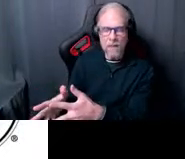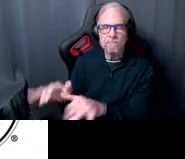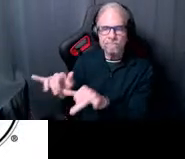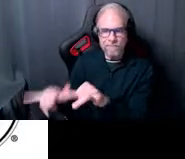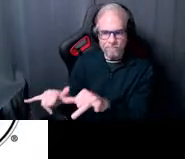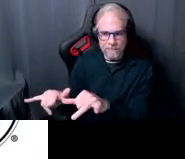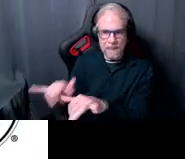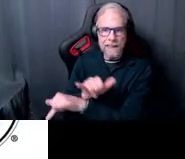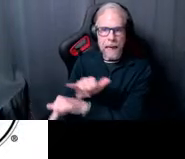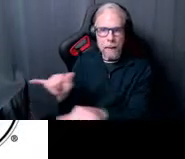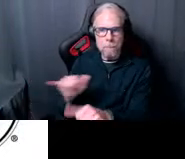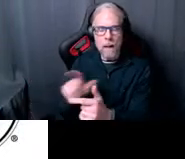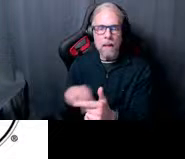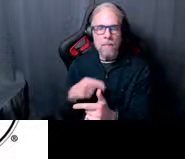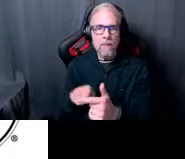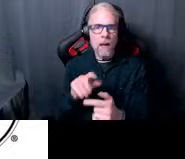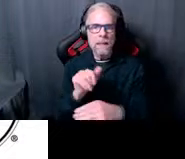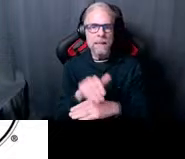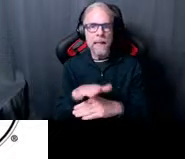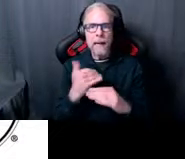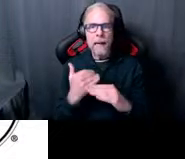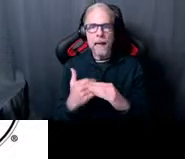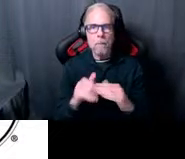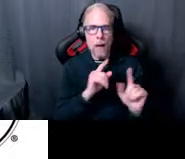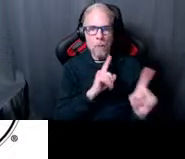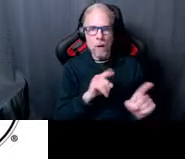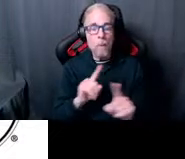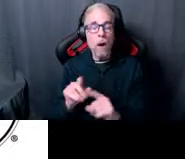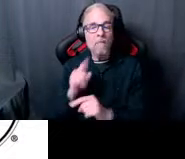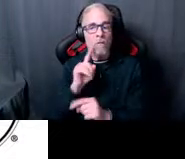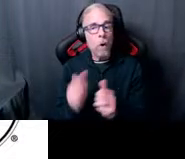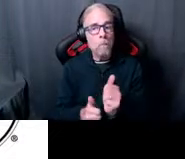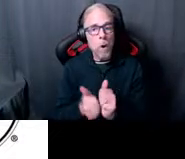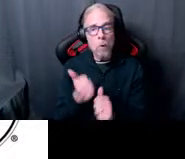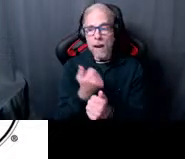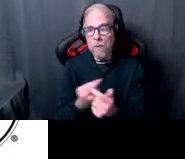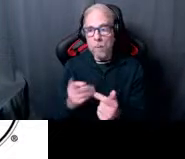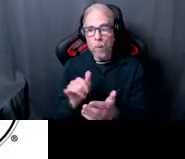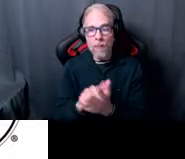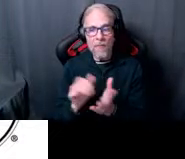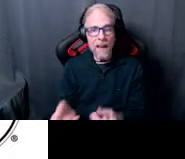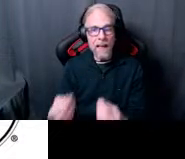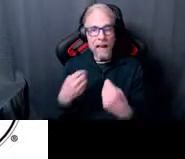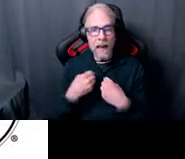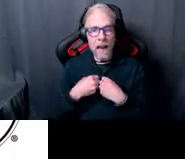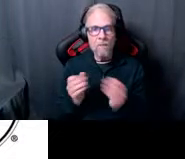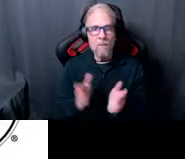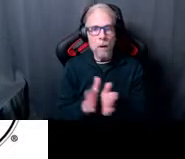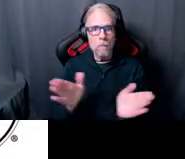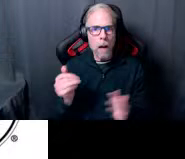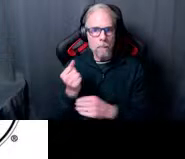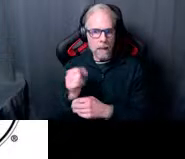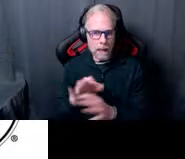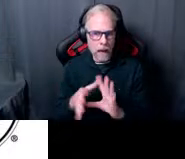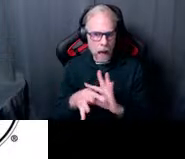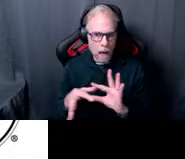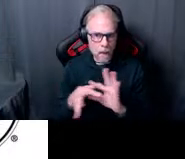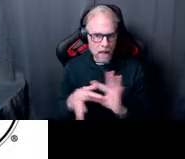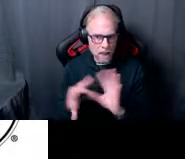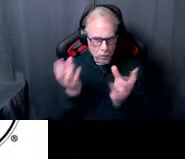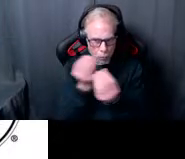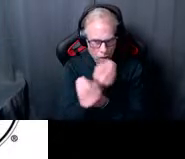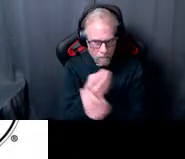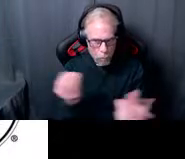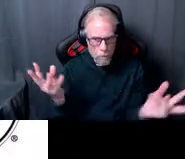I've emailed responses to most everyone who's provided a public comment to let them know. So I just want